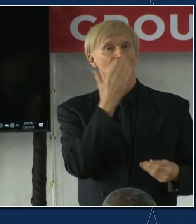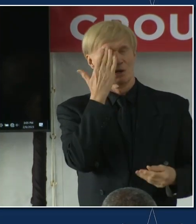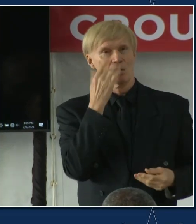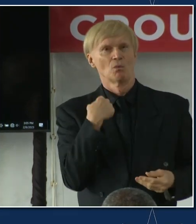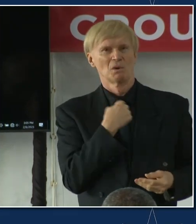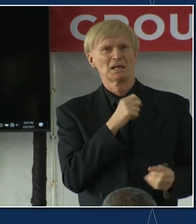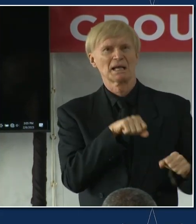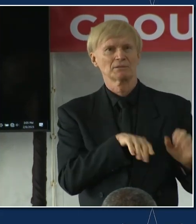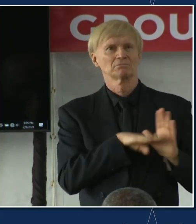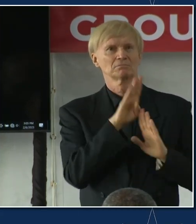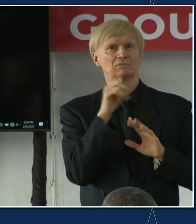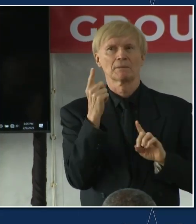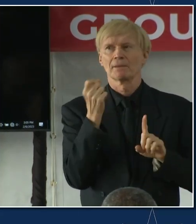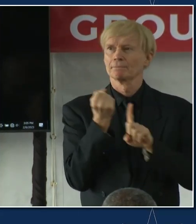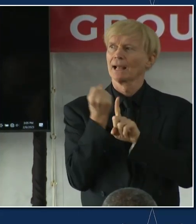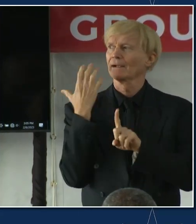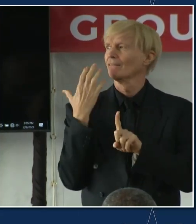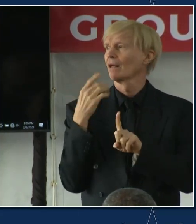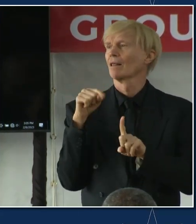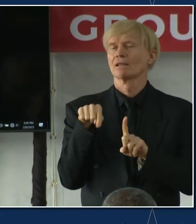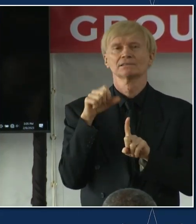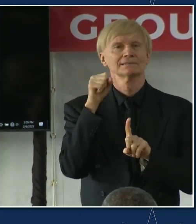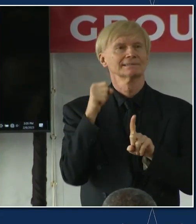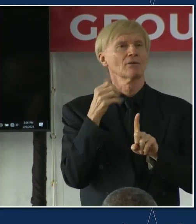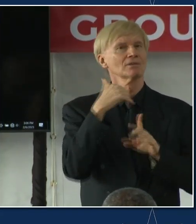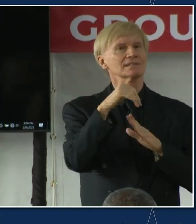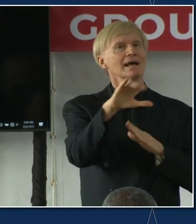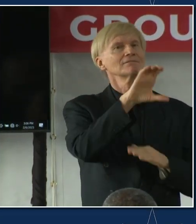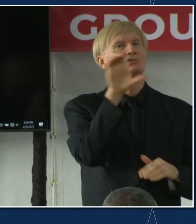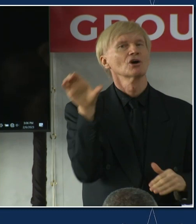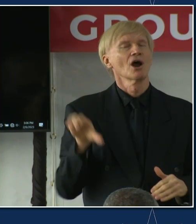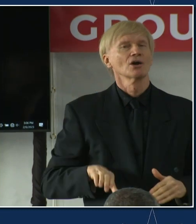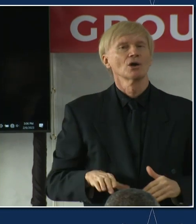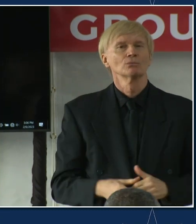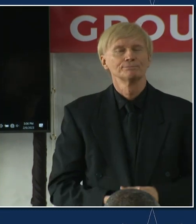meaningful and impactful on the south side of Chicago.